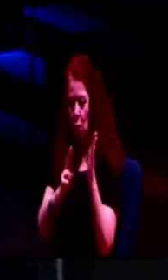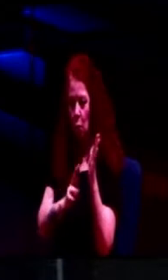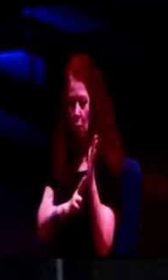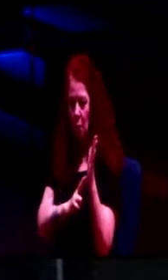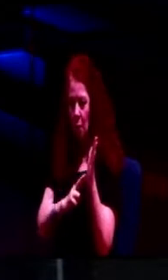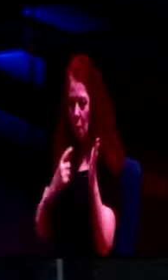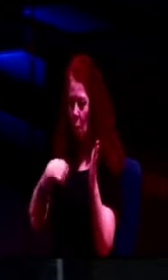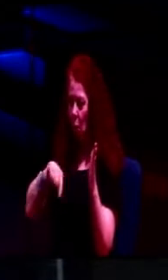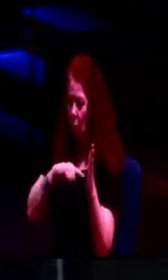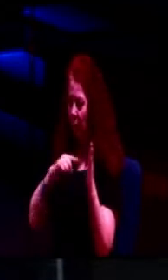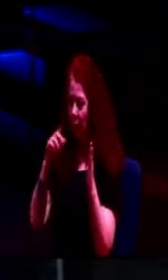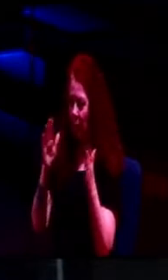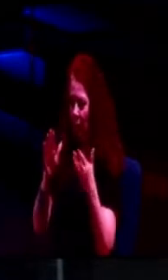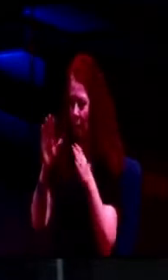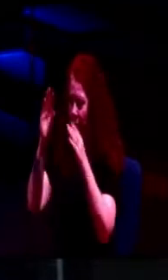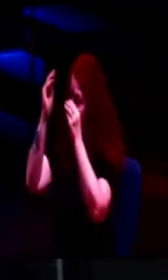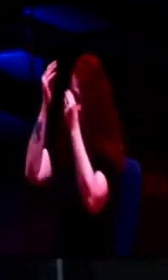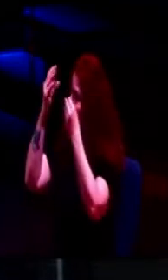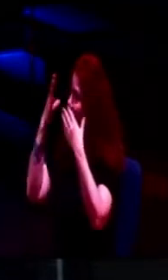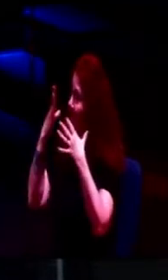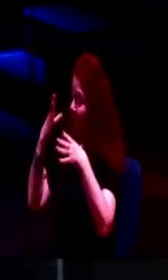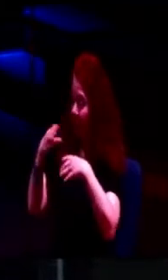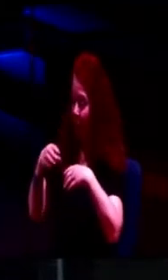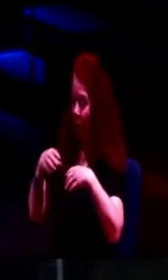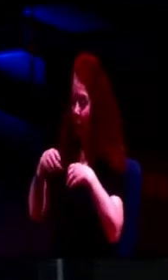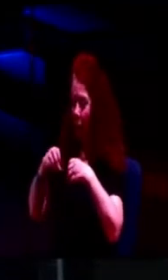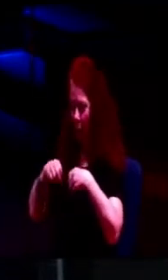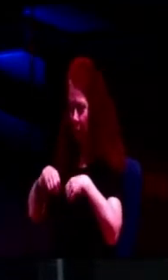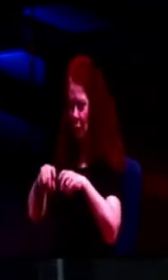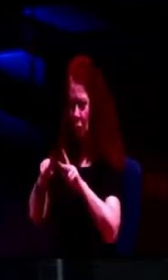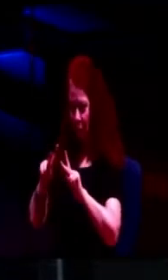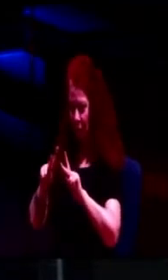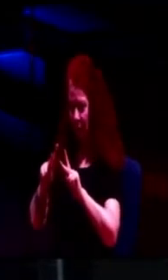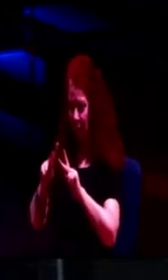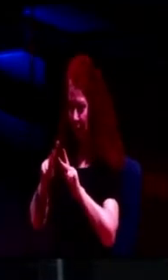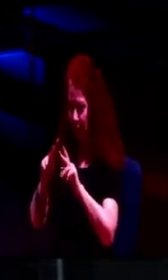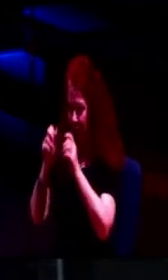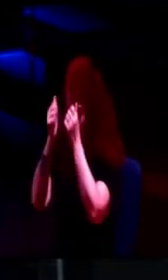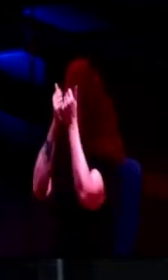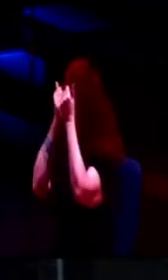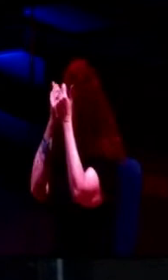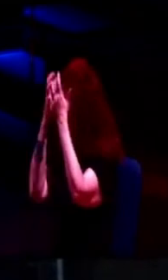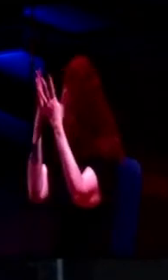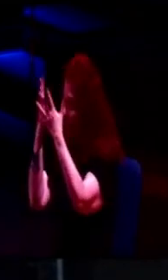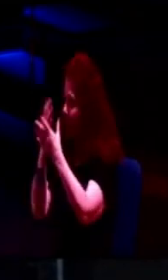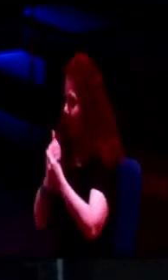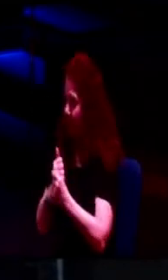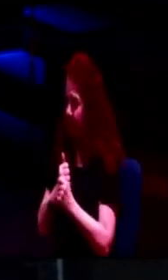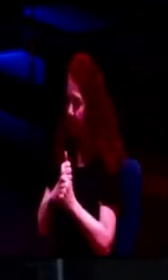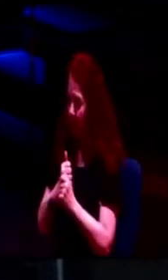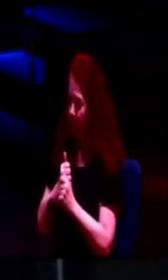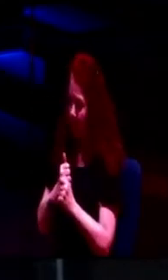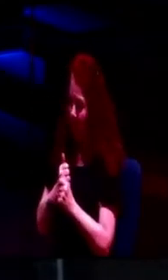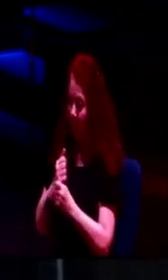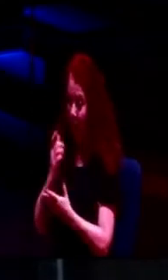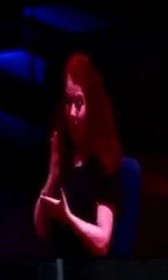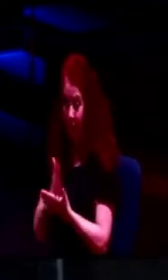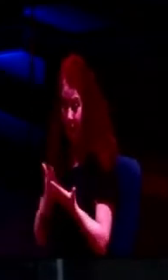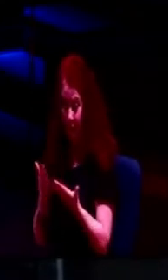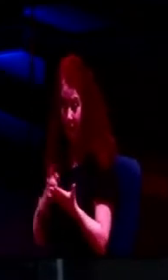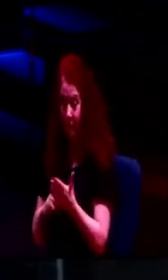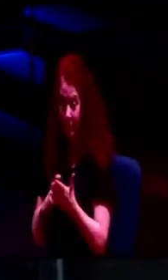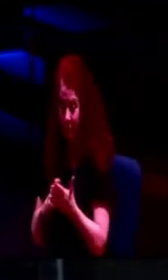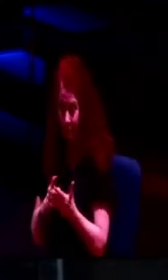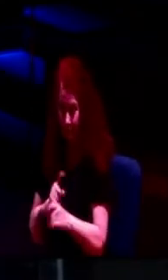for obedience. And sometimes that means being willing to surrender perfectly good things out of love to the Lord.